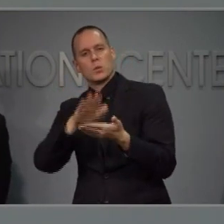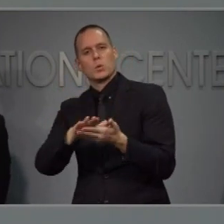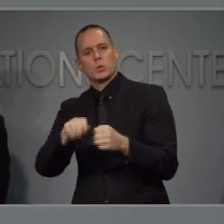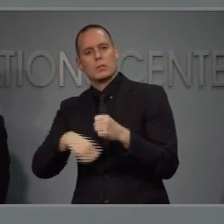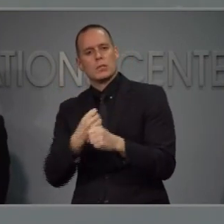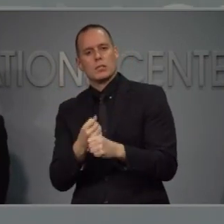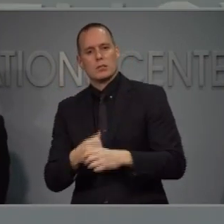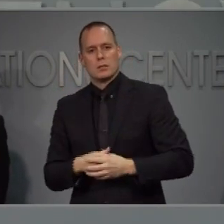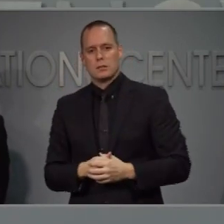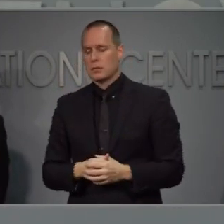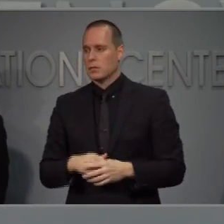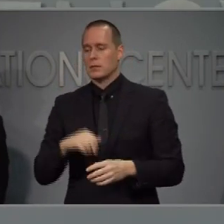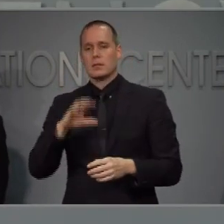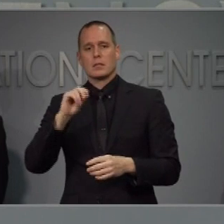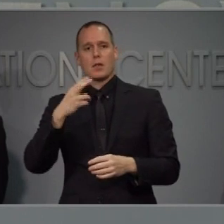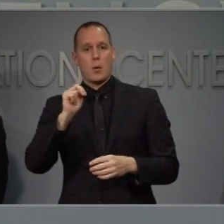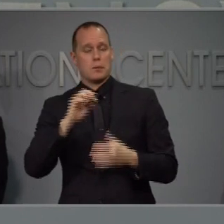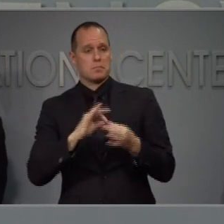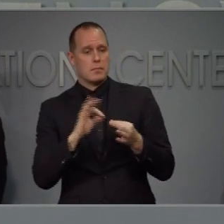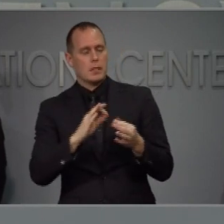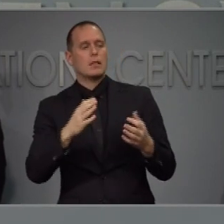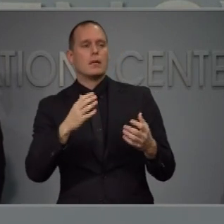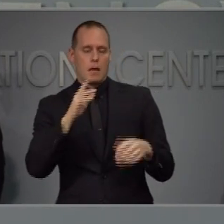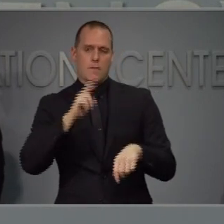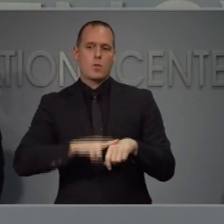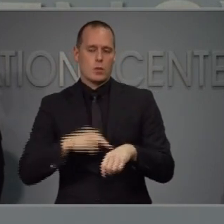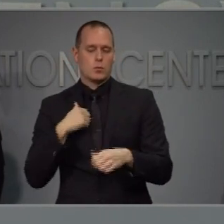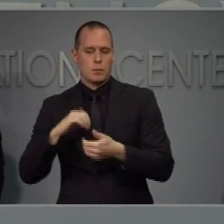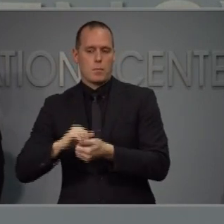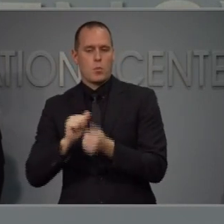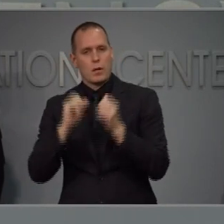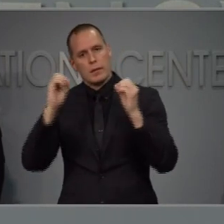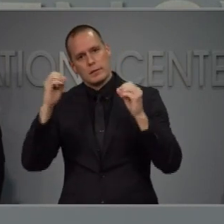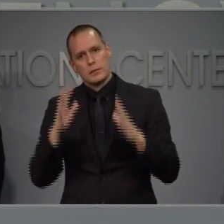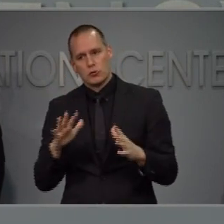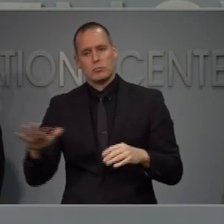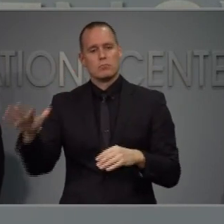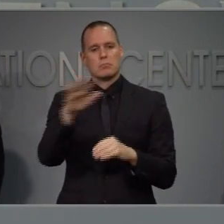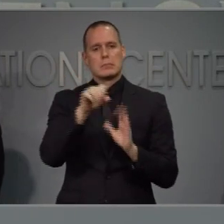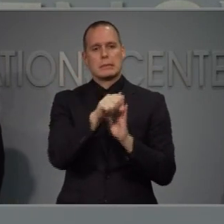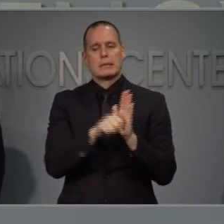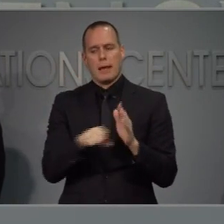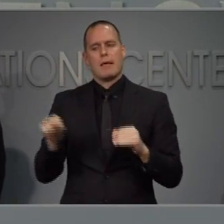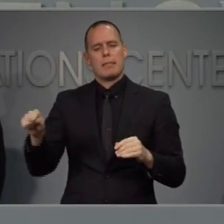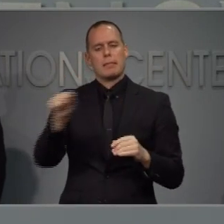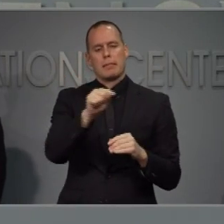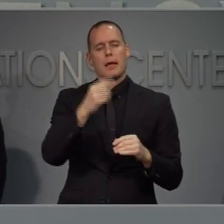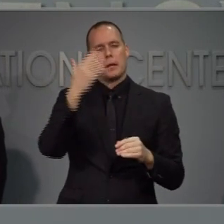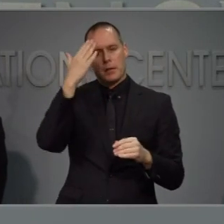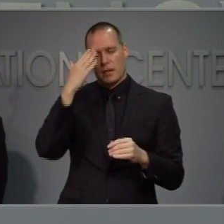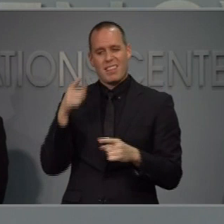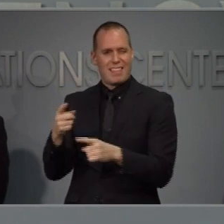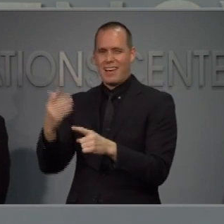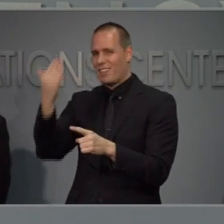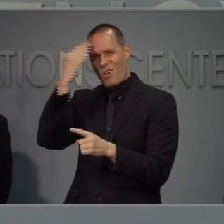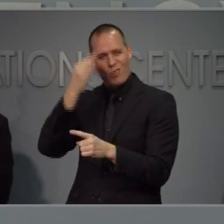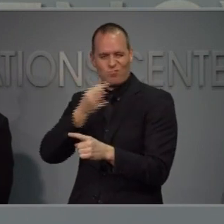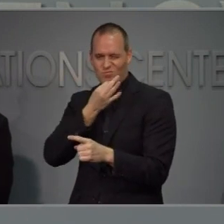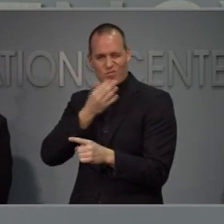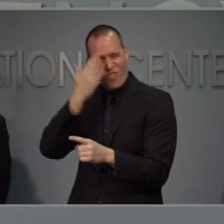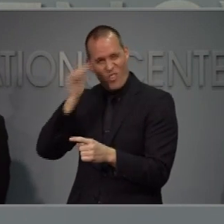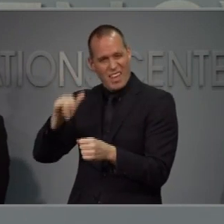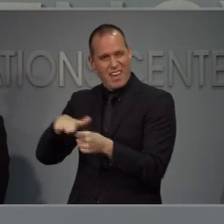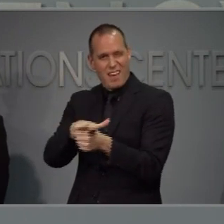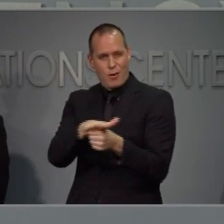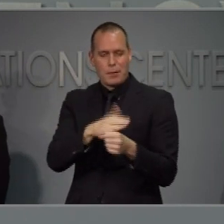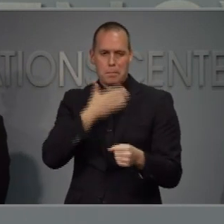Thank you, Governor. And of course, we're working closely with those educators around the state. They know their schools and their communities best, but we're going to